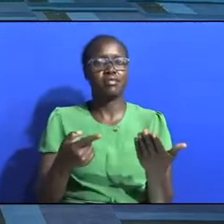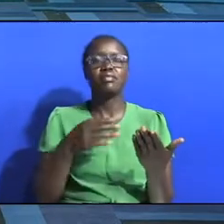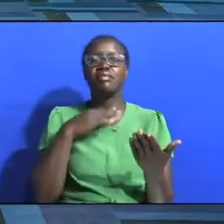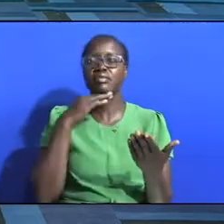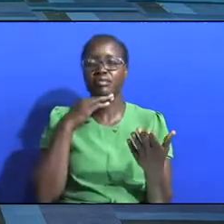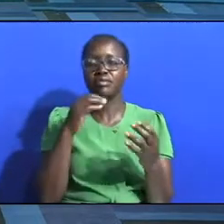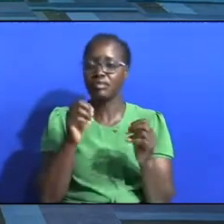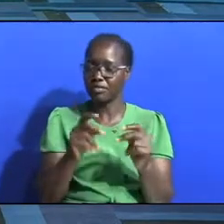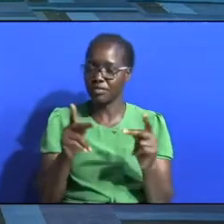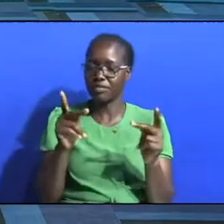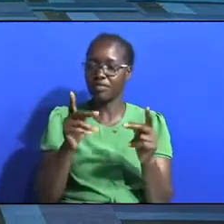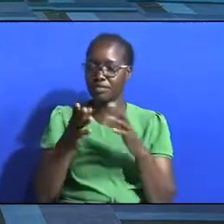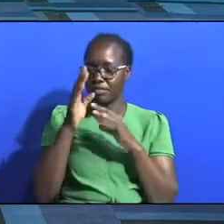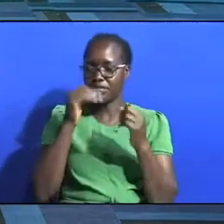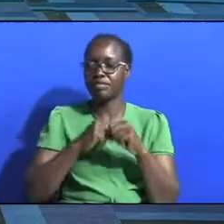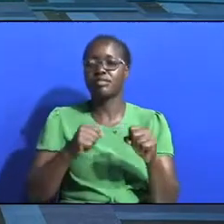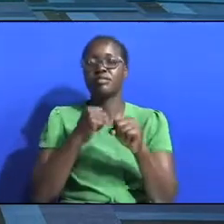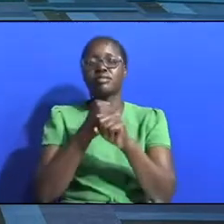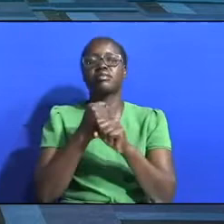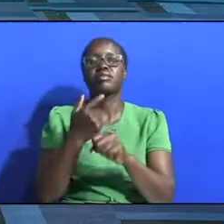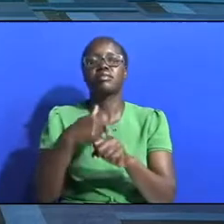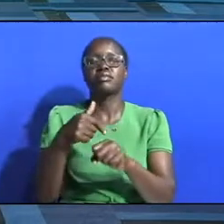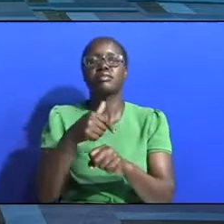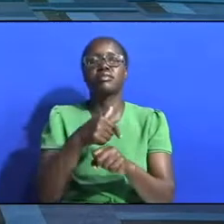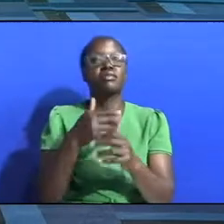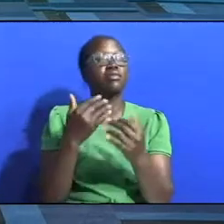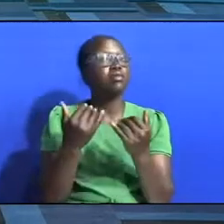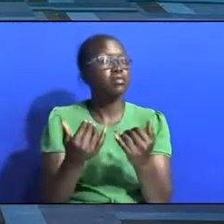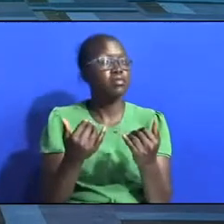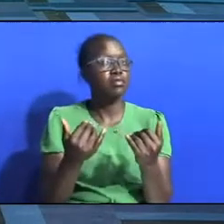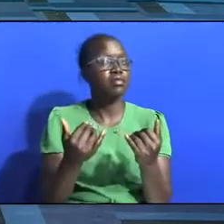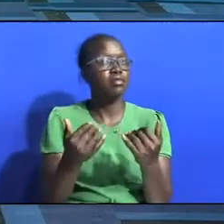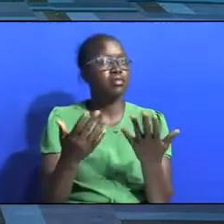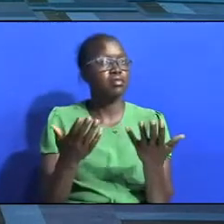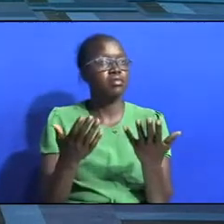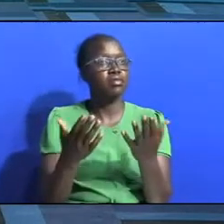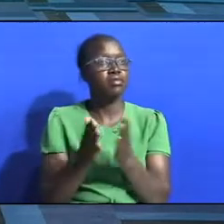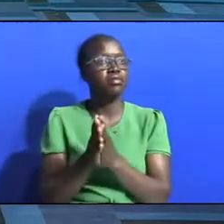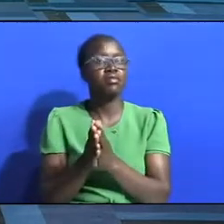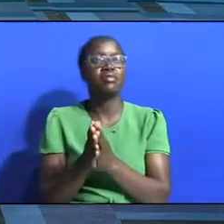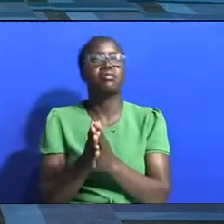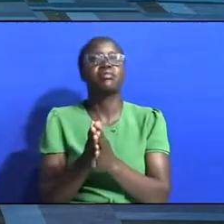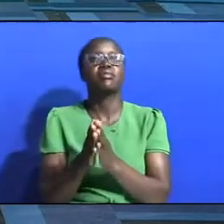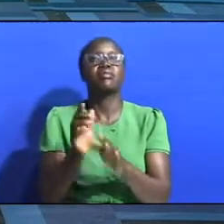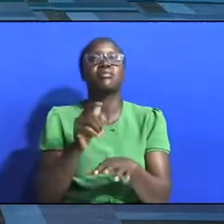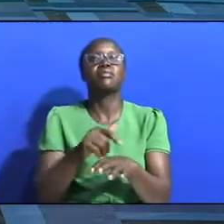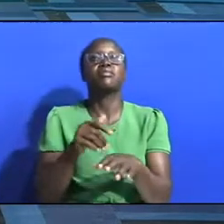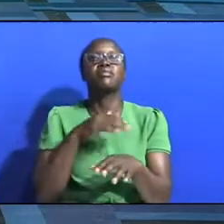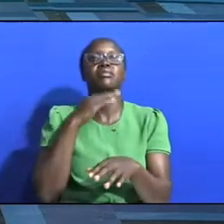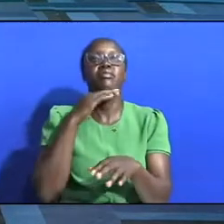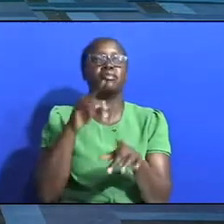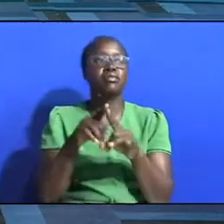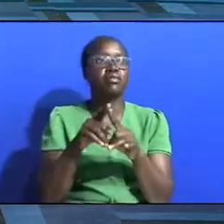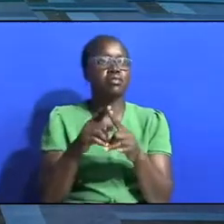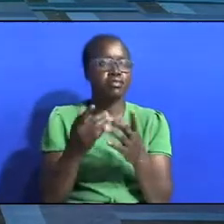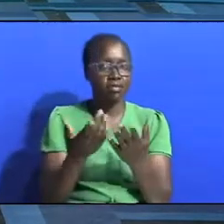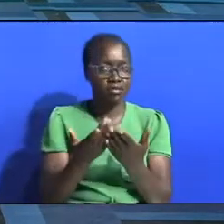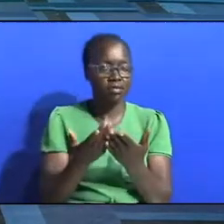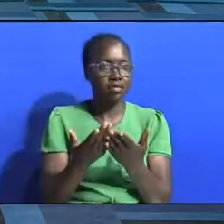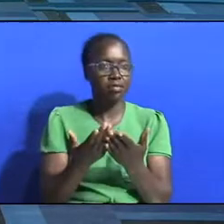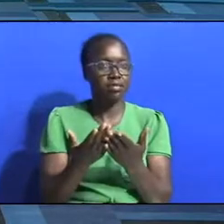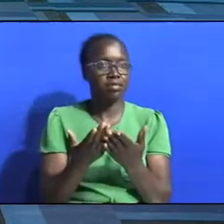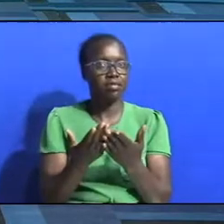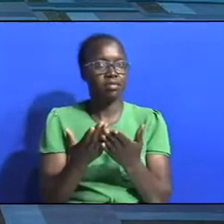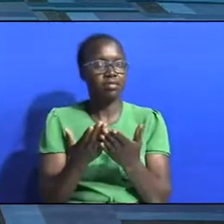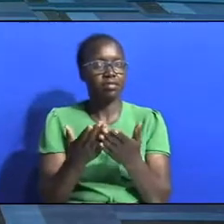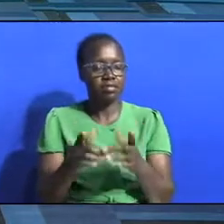die, God is able to protect us now, or even if we die, he can still give us life. He